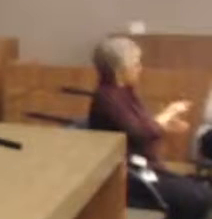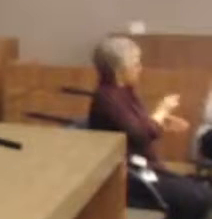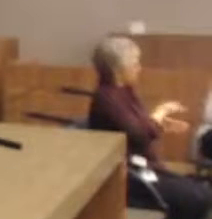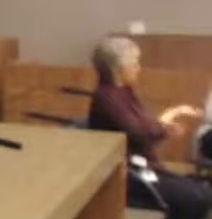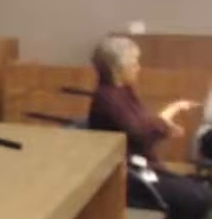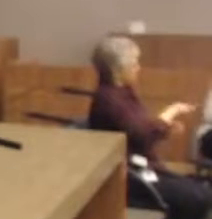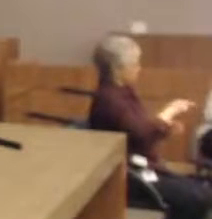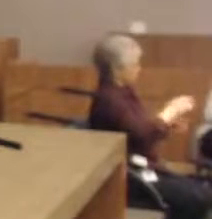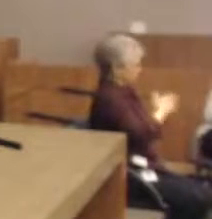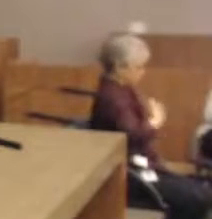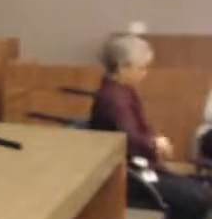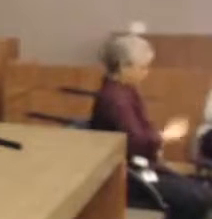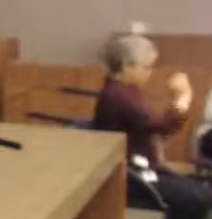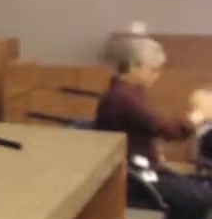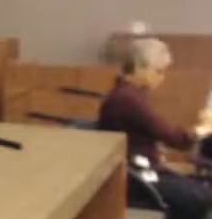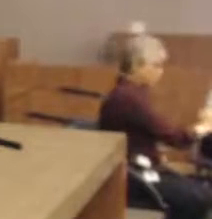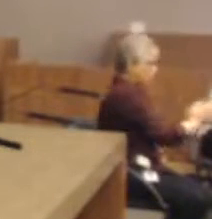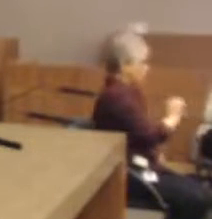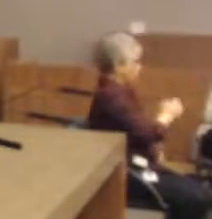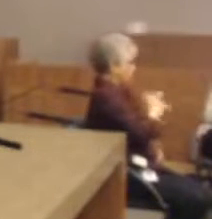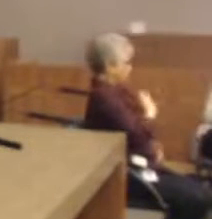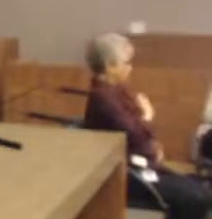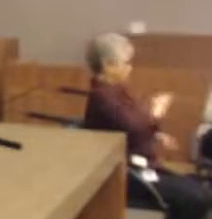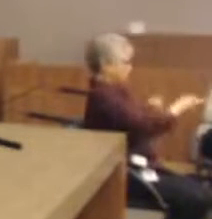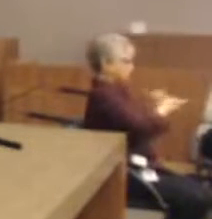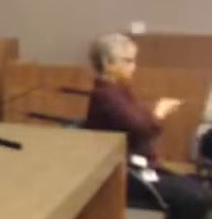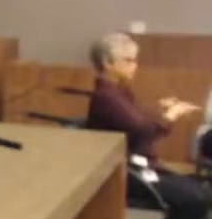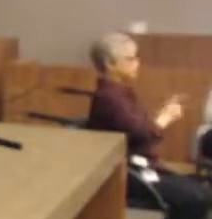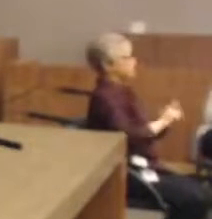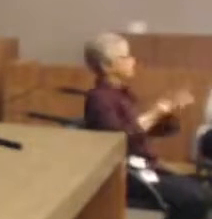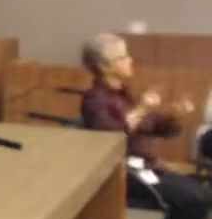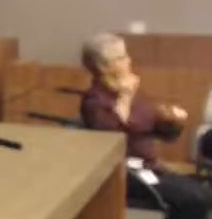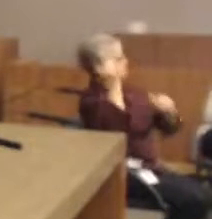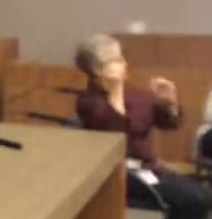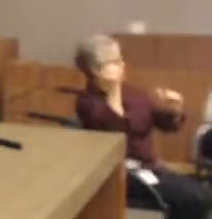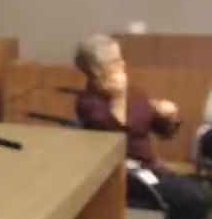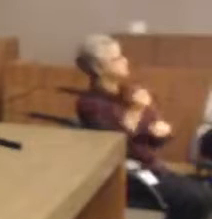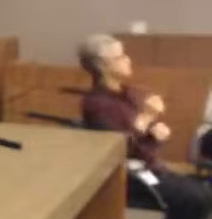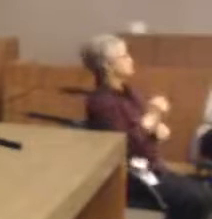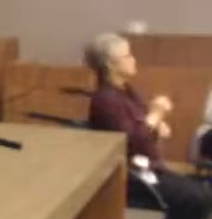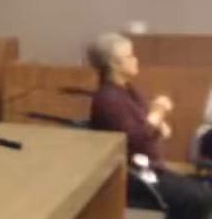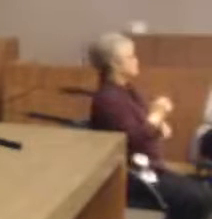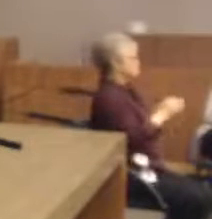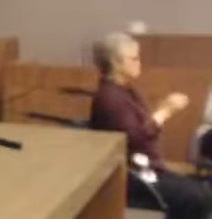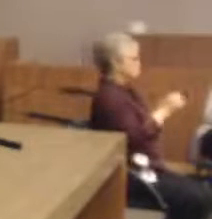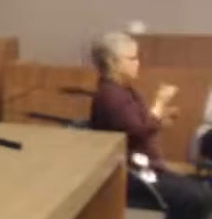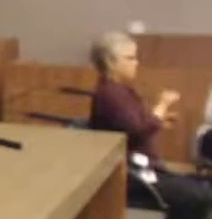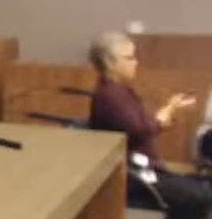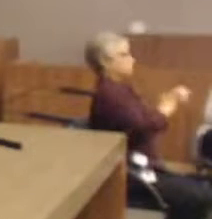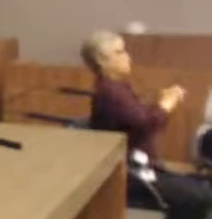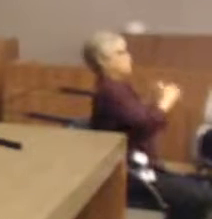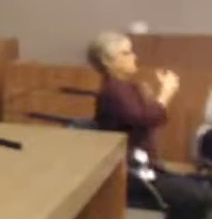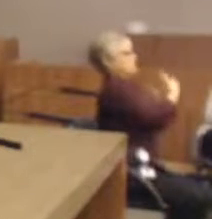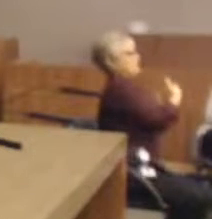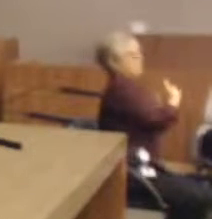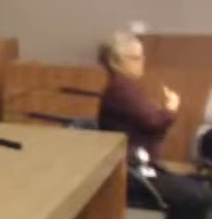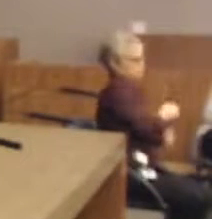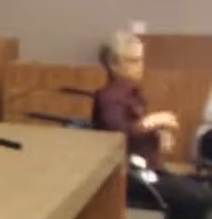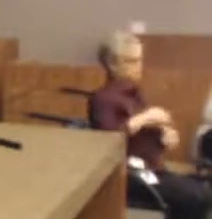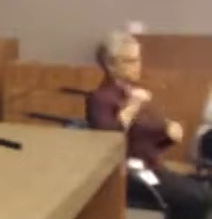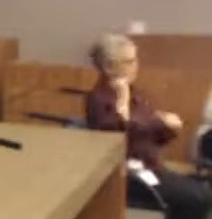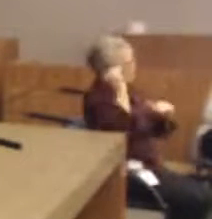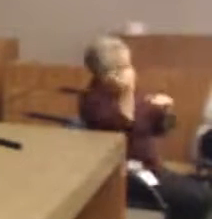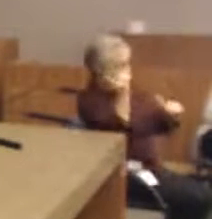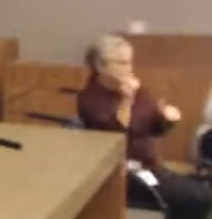sense of control is different than ours. So things are scarier to them than it would be to an adult because we are physically bigger, we